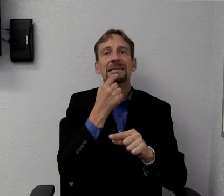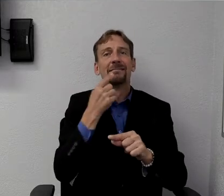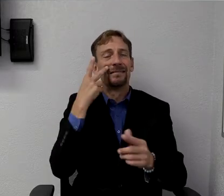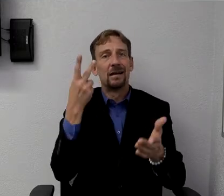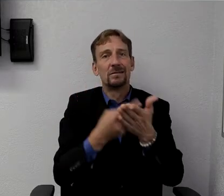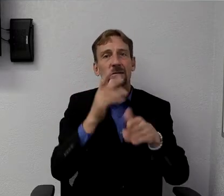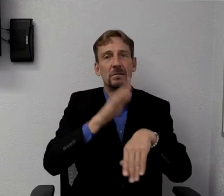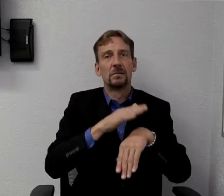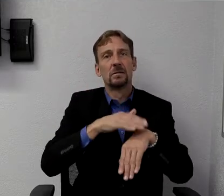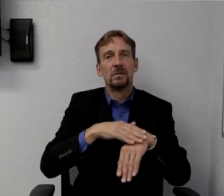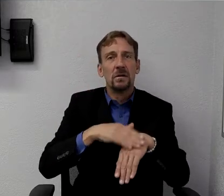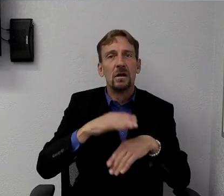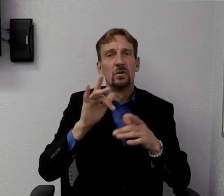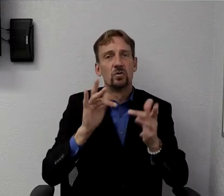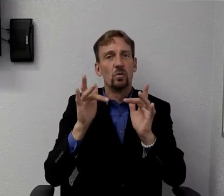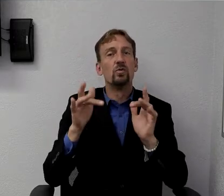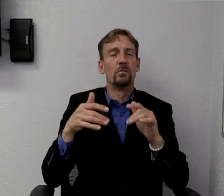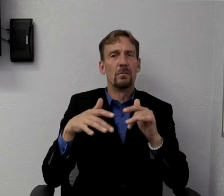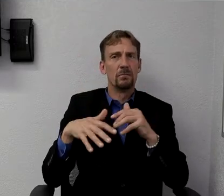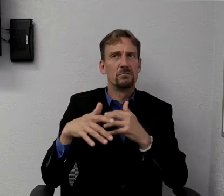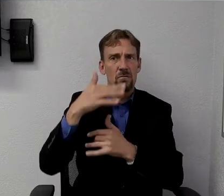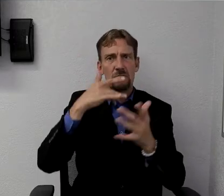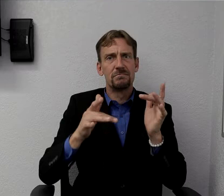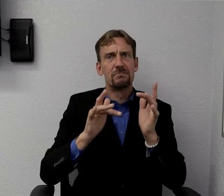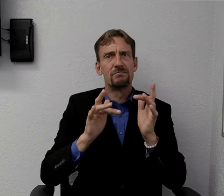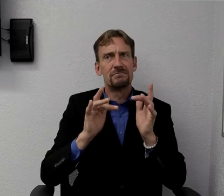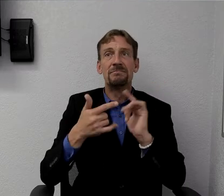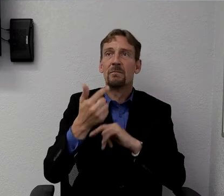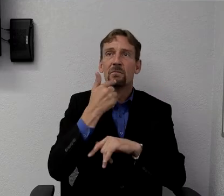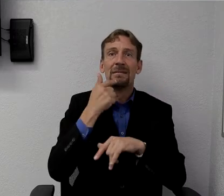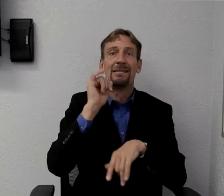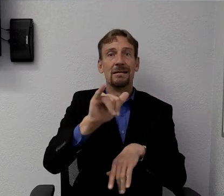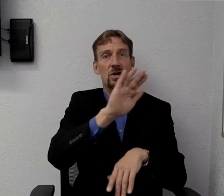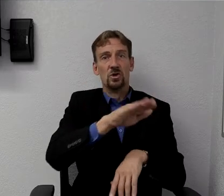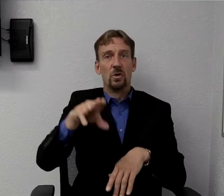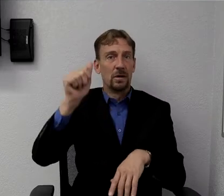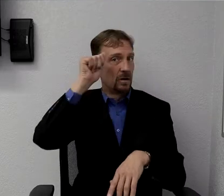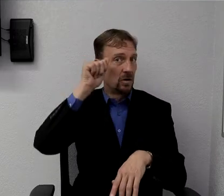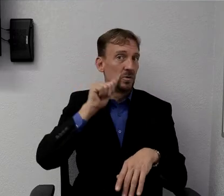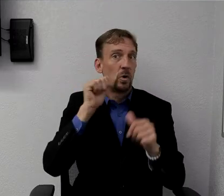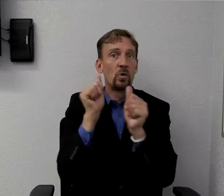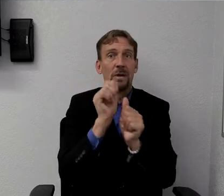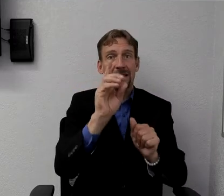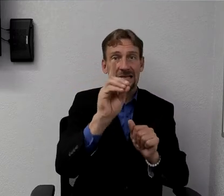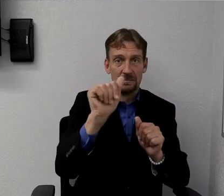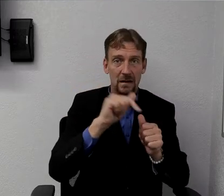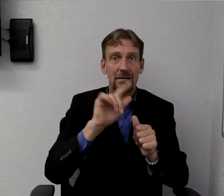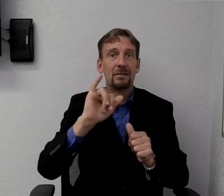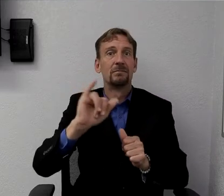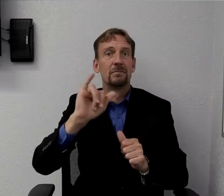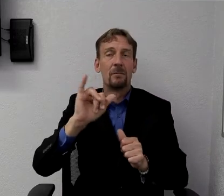organization. And that article implies that children and adults with disabilities such as Down syndrome and